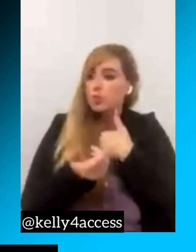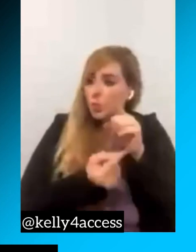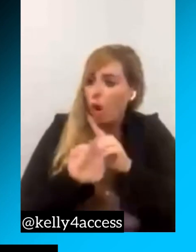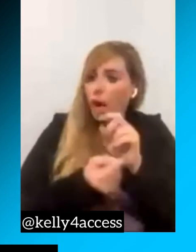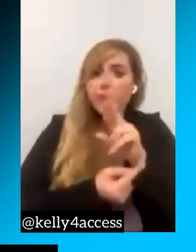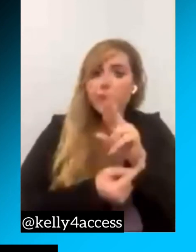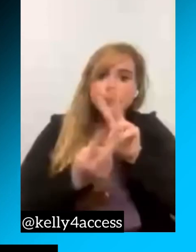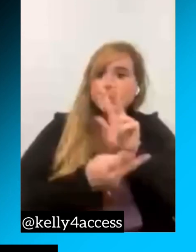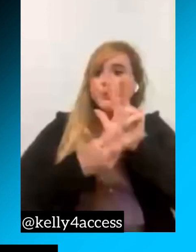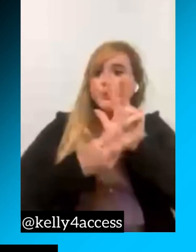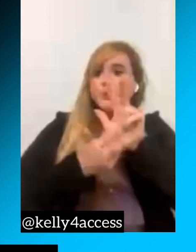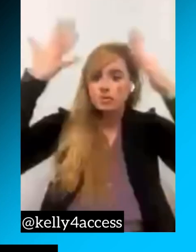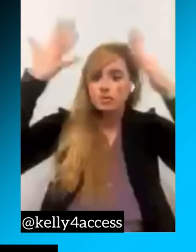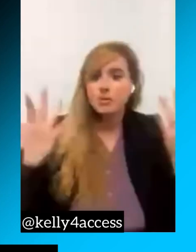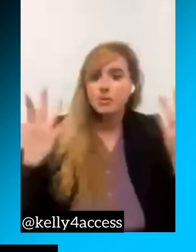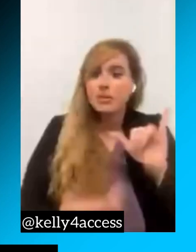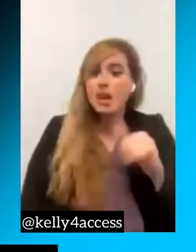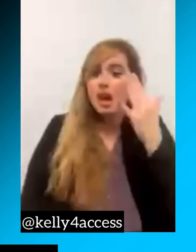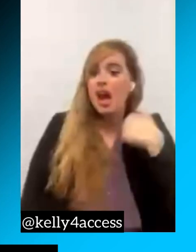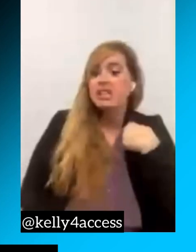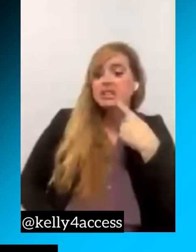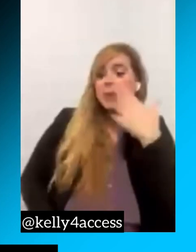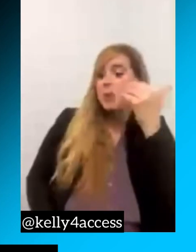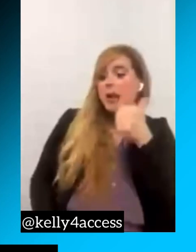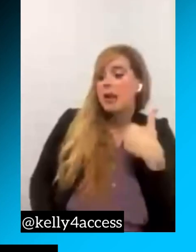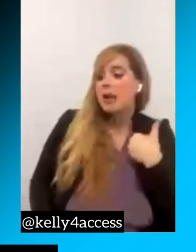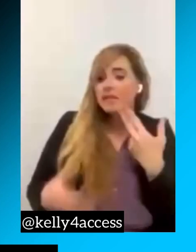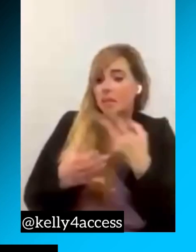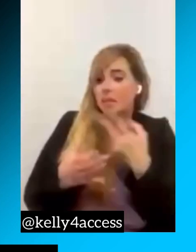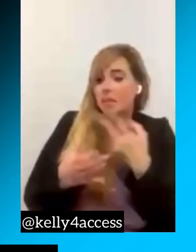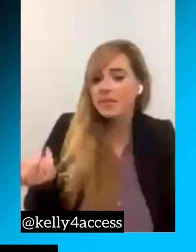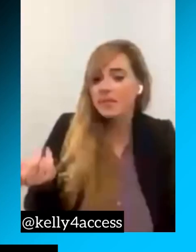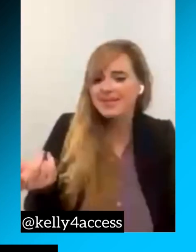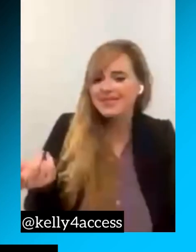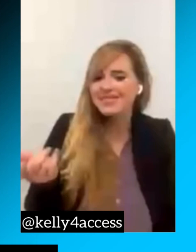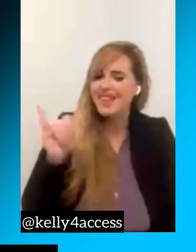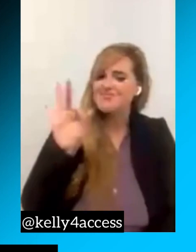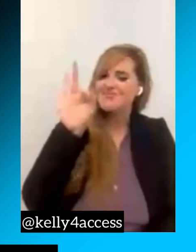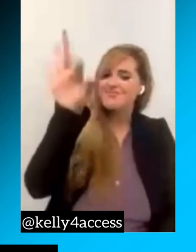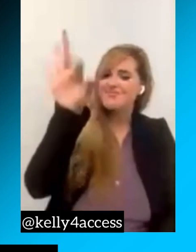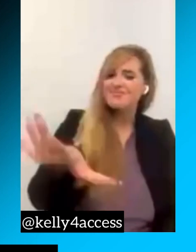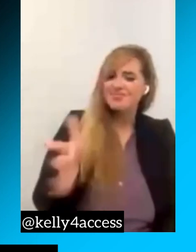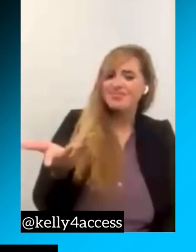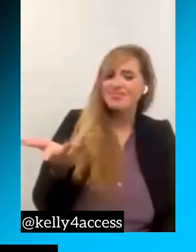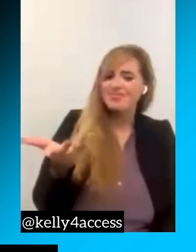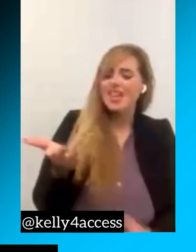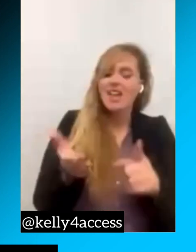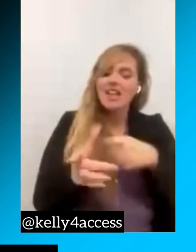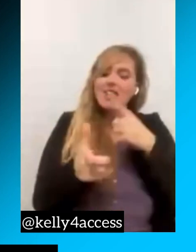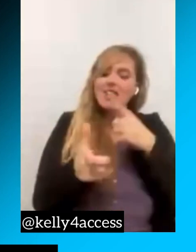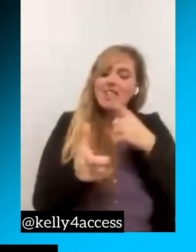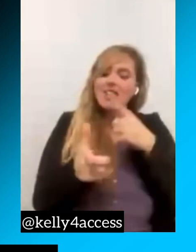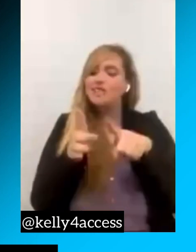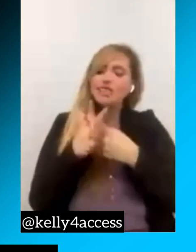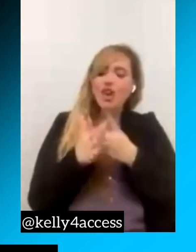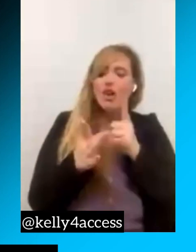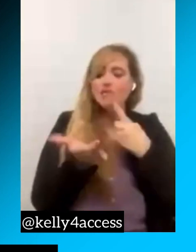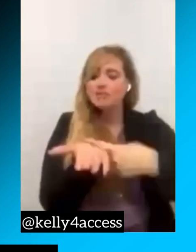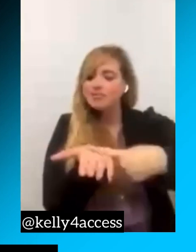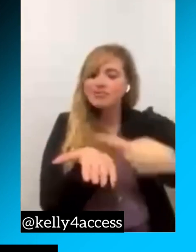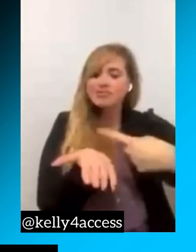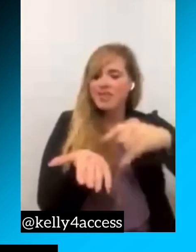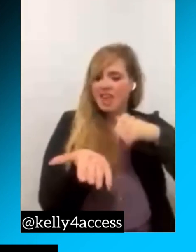like, hey, why can't she have both? Mm-hmm. And then start the conversation from there. That's what I'm most comfortable